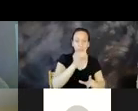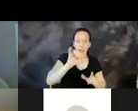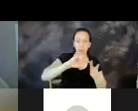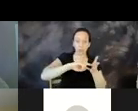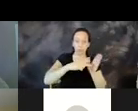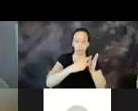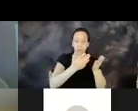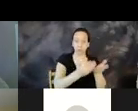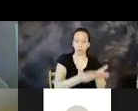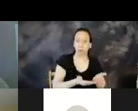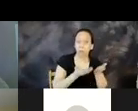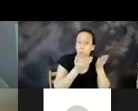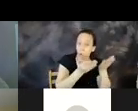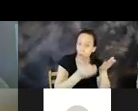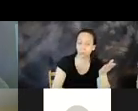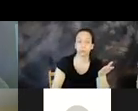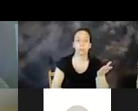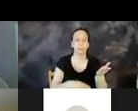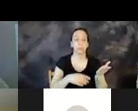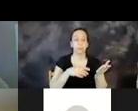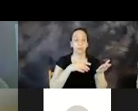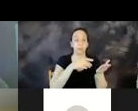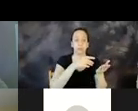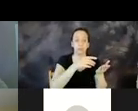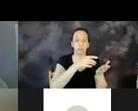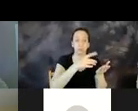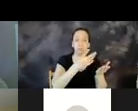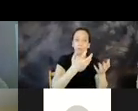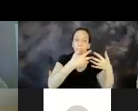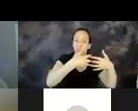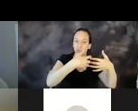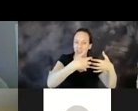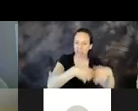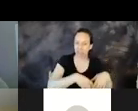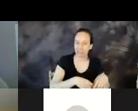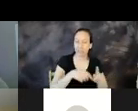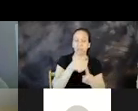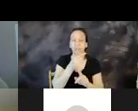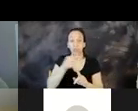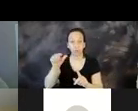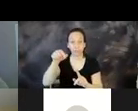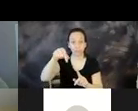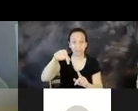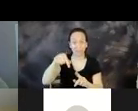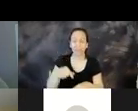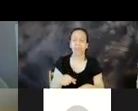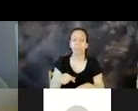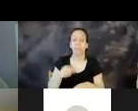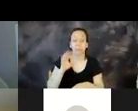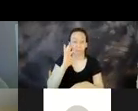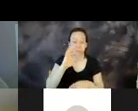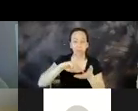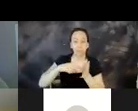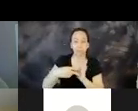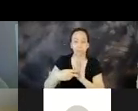proposed stops and stations where we plan to target fare vending machines. The green dots indicate proposed stops and stations where we plan to